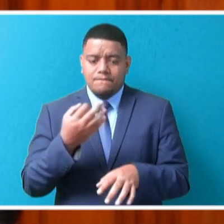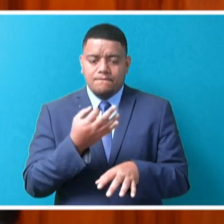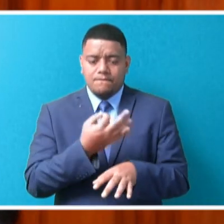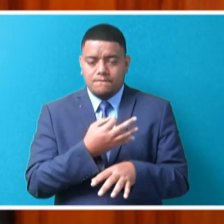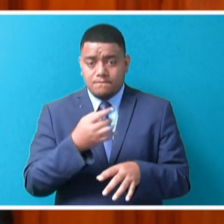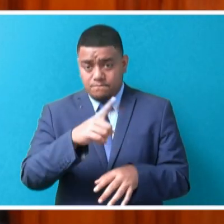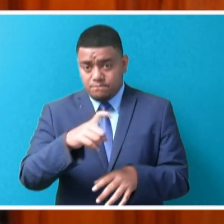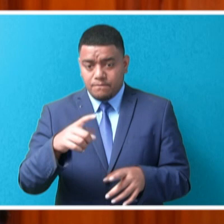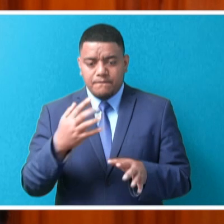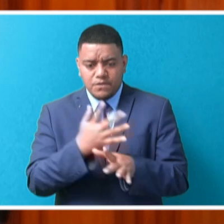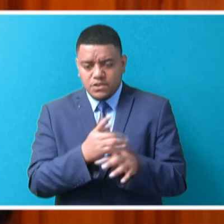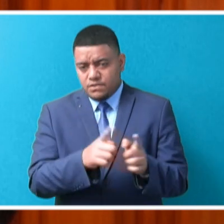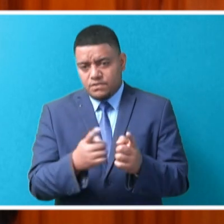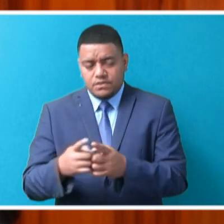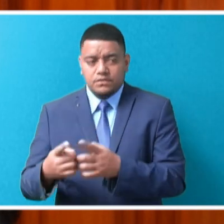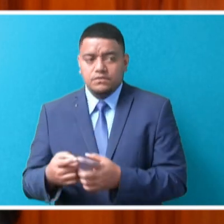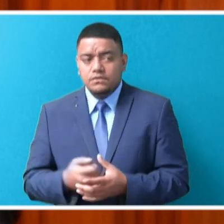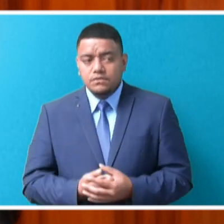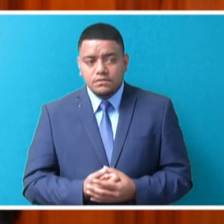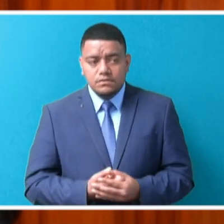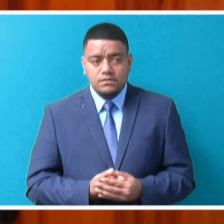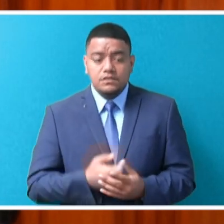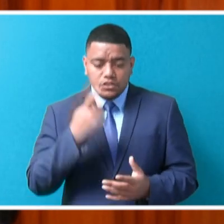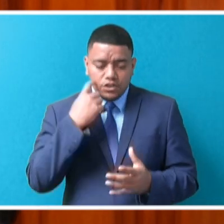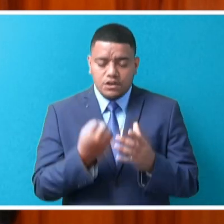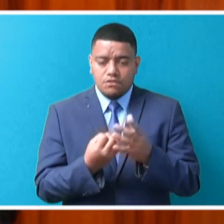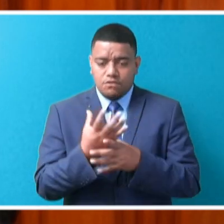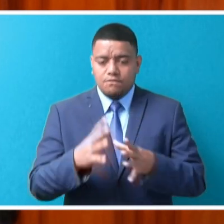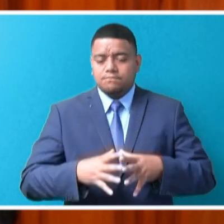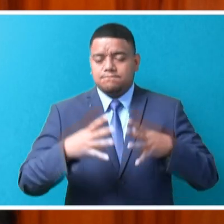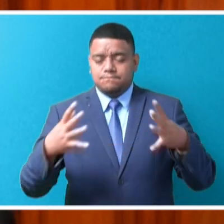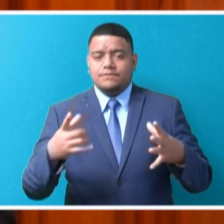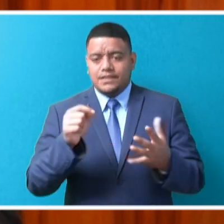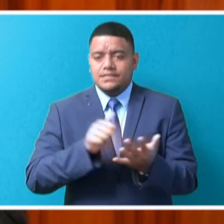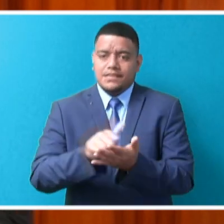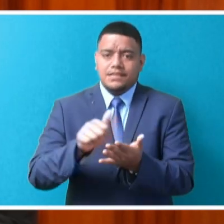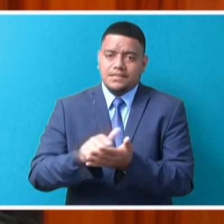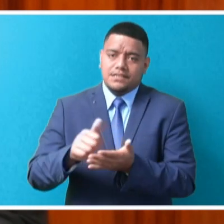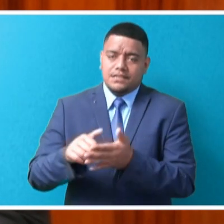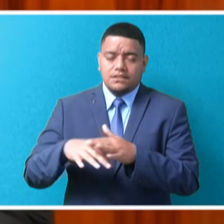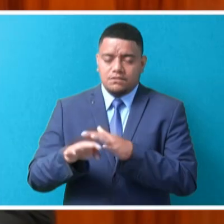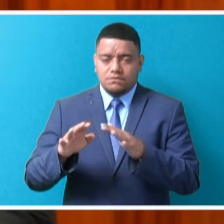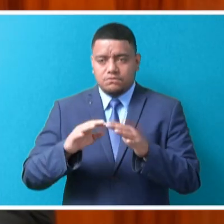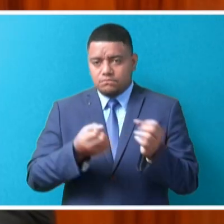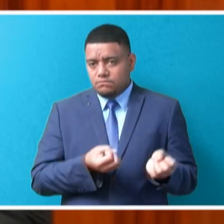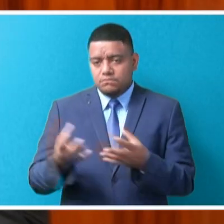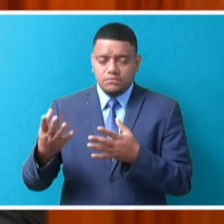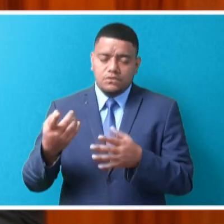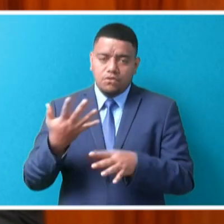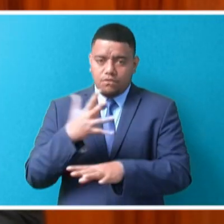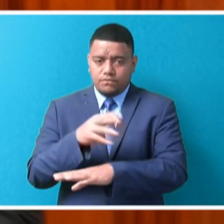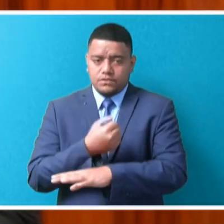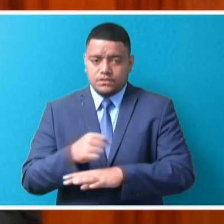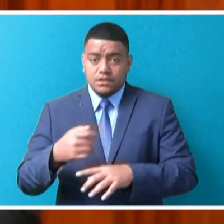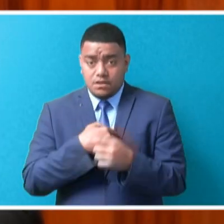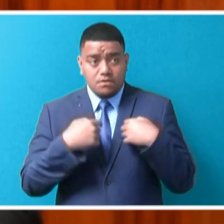offer opportunities to grow at an industrial level given the potential for rapid development. Our aim, Honorable Speaker,